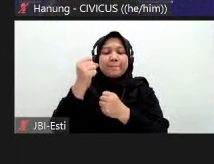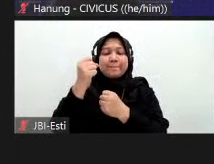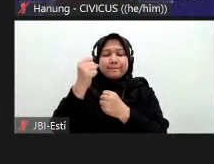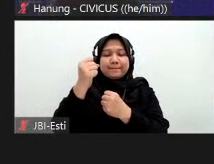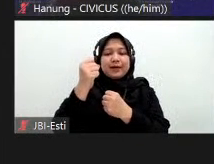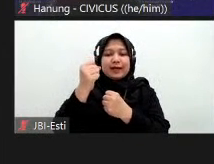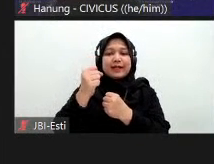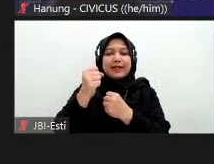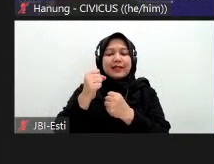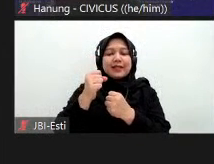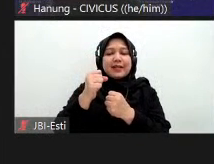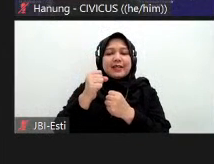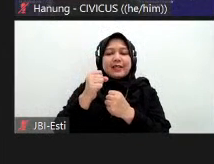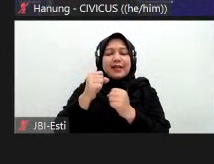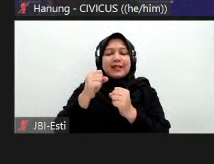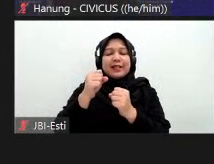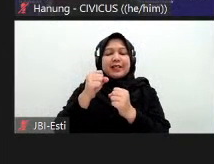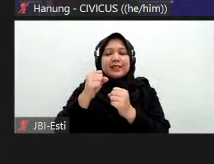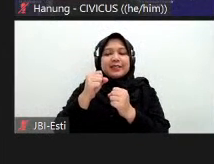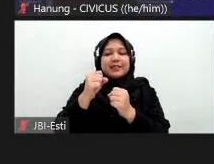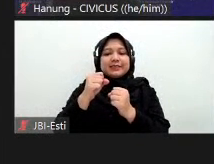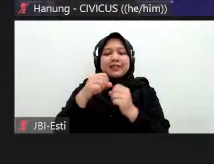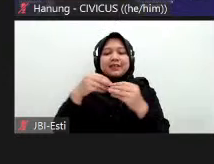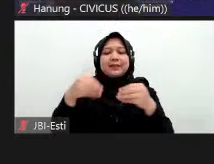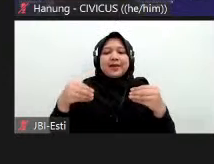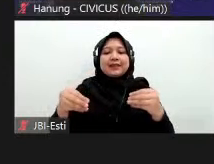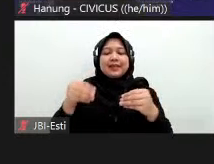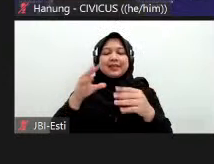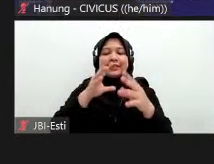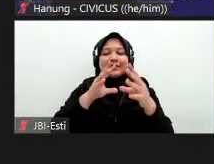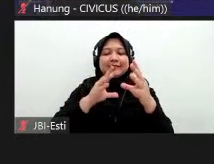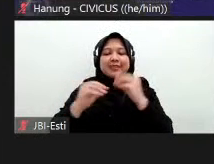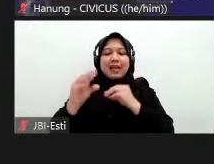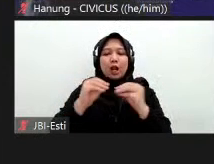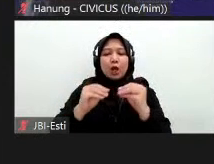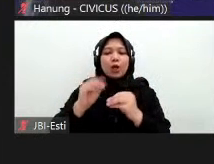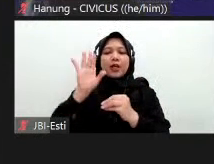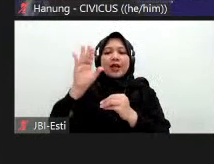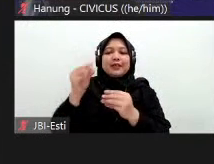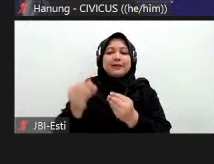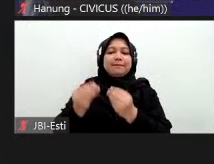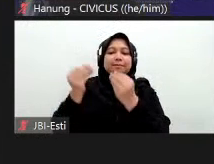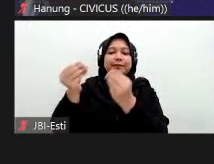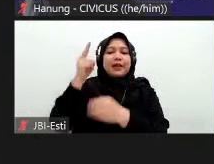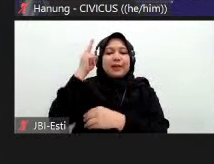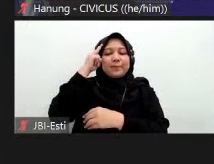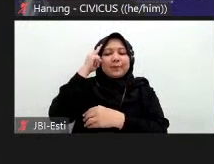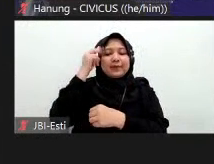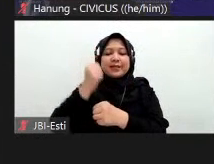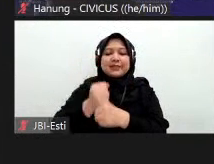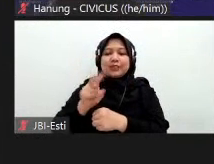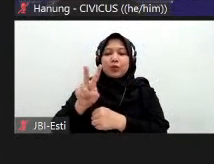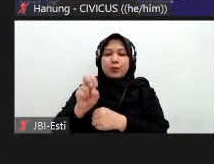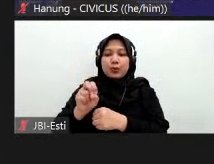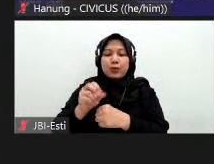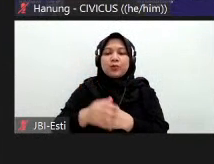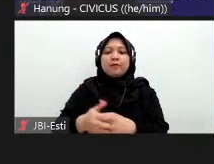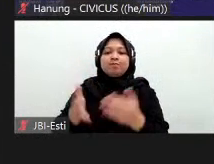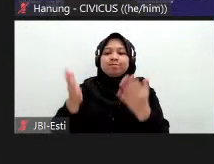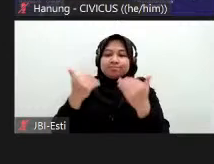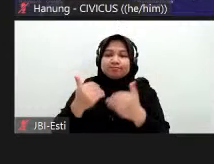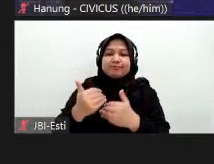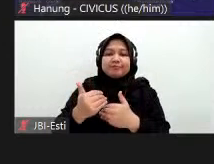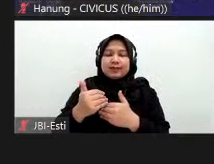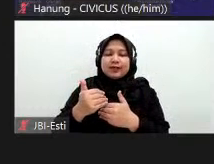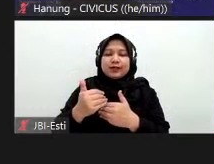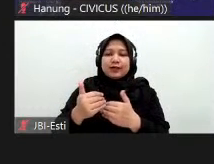become a dialogue important point that we could address to the G20 leaders. We would like to